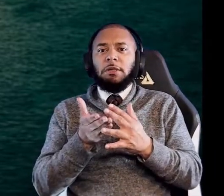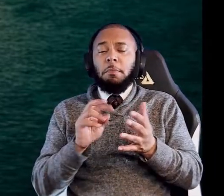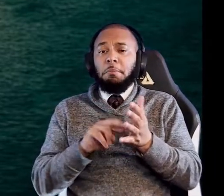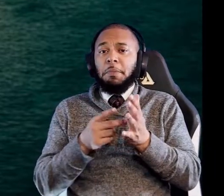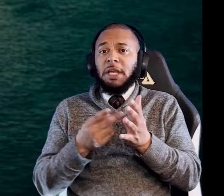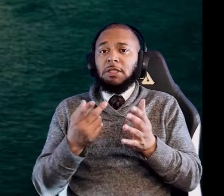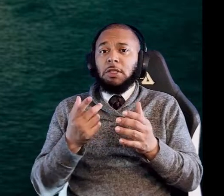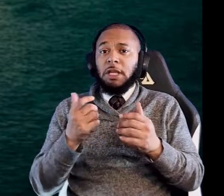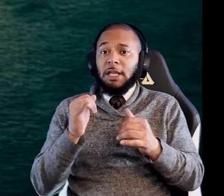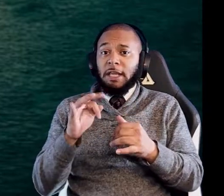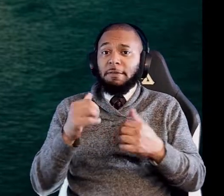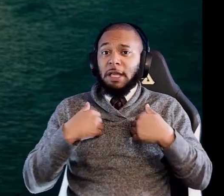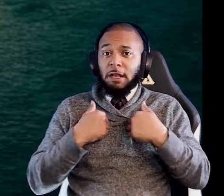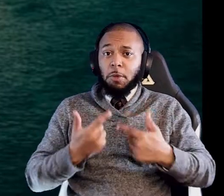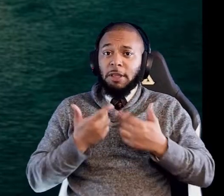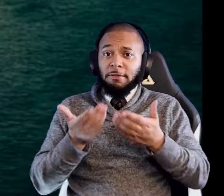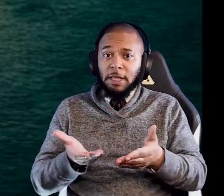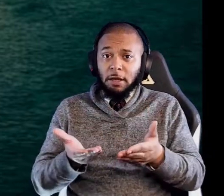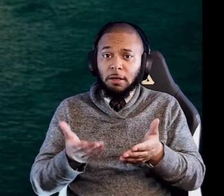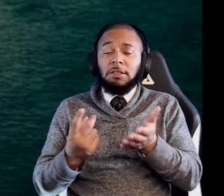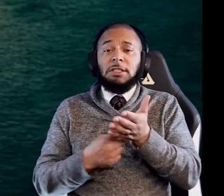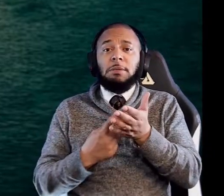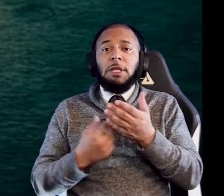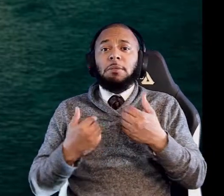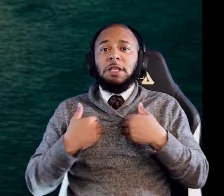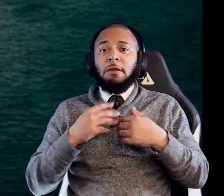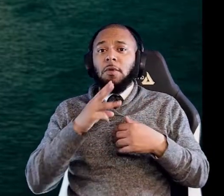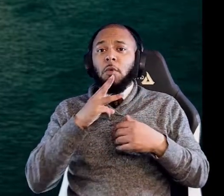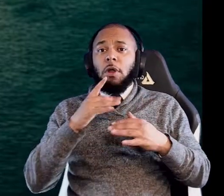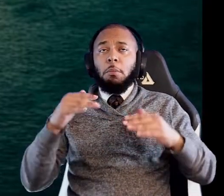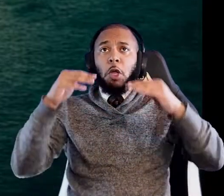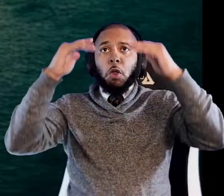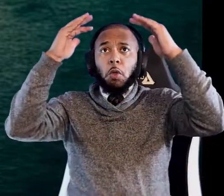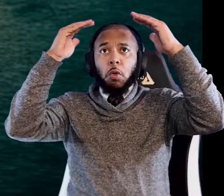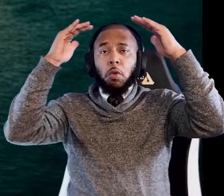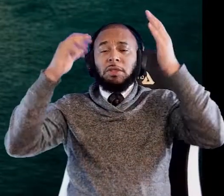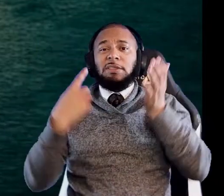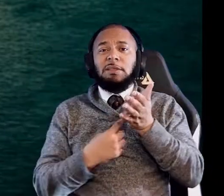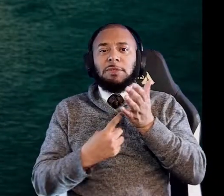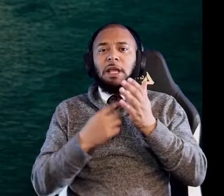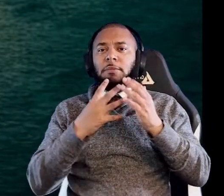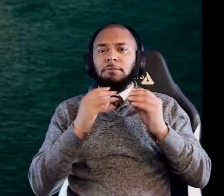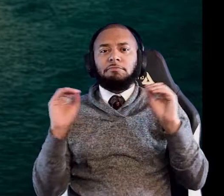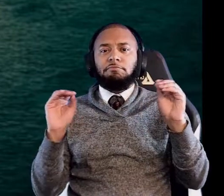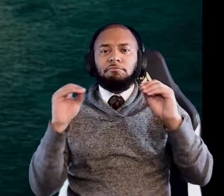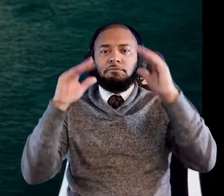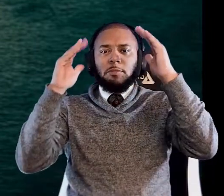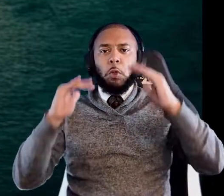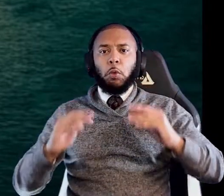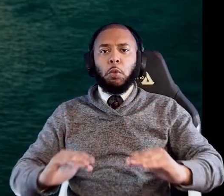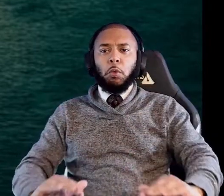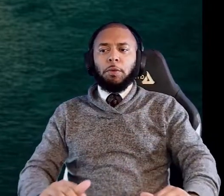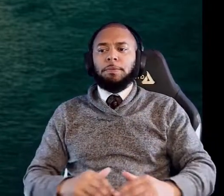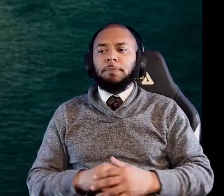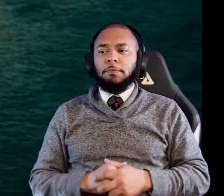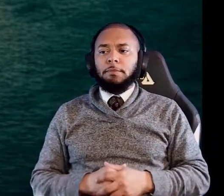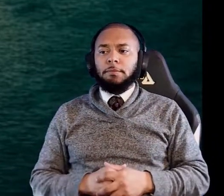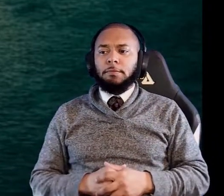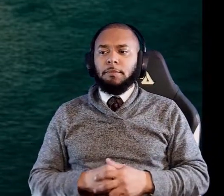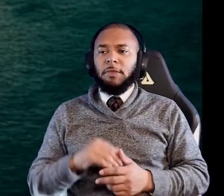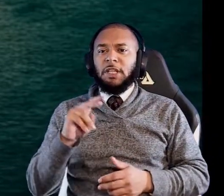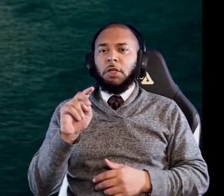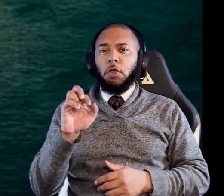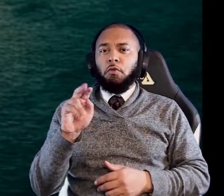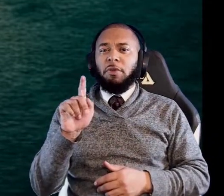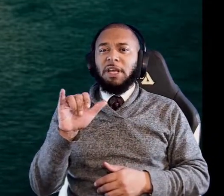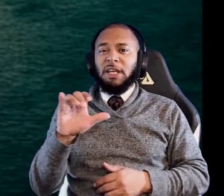water and sometimes living covered in water. Neuritic zones, which are near shore zones, where about 90% of all of our fish are caught.